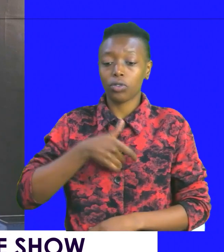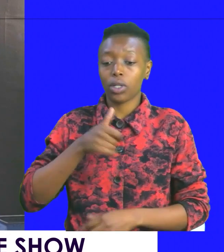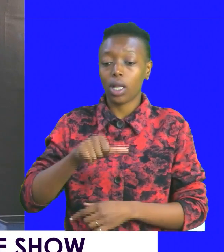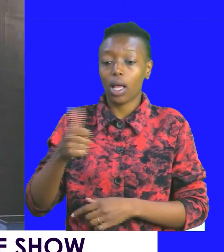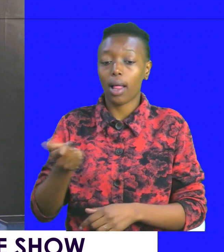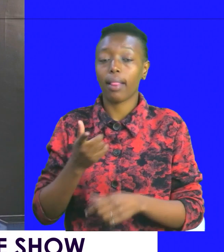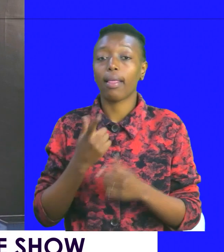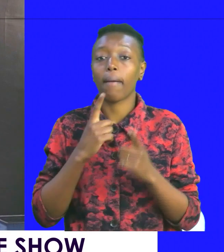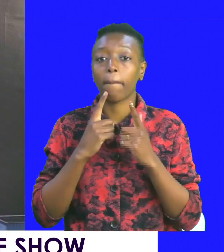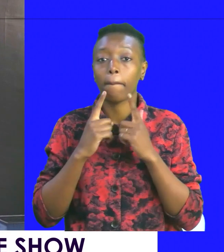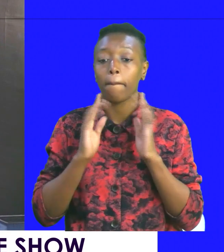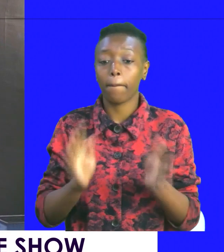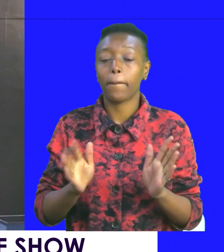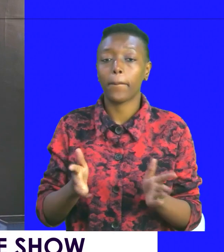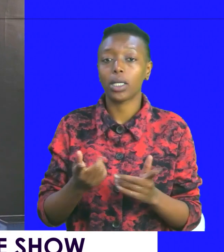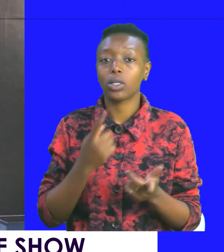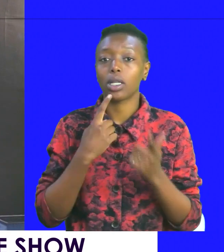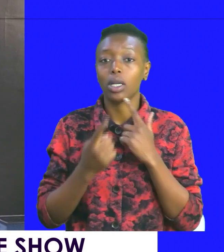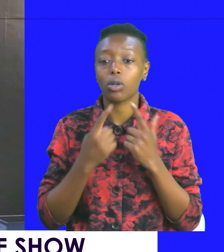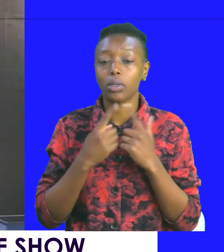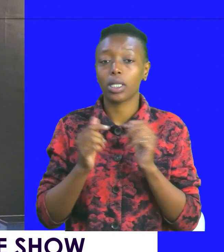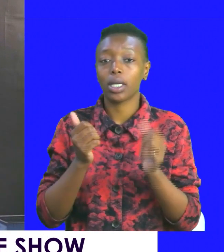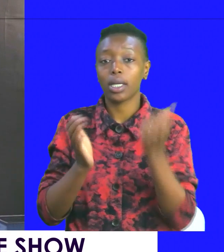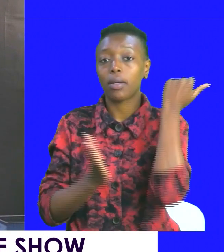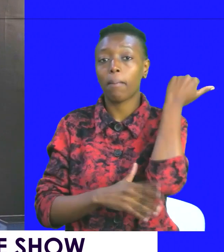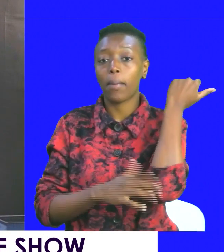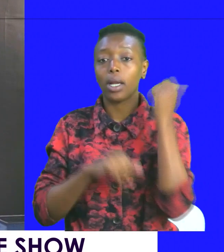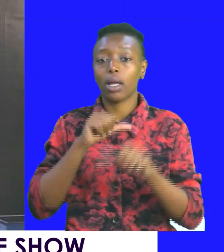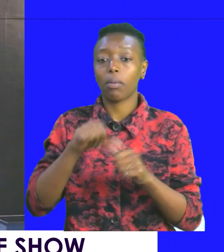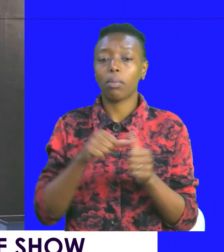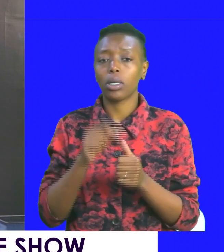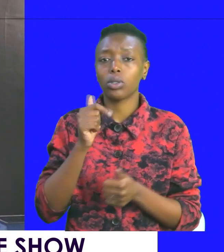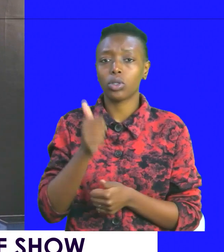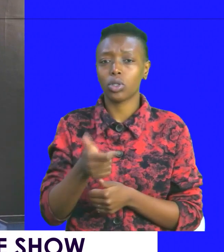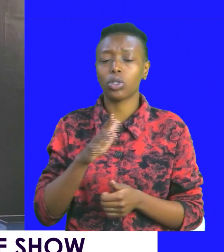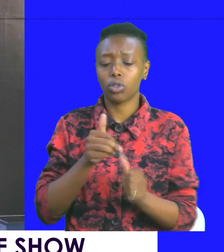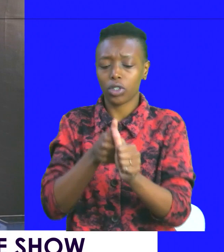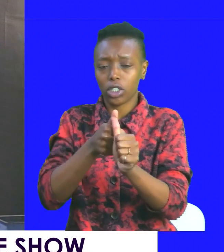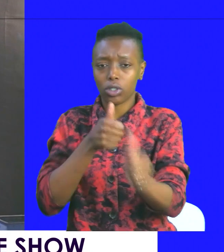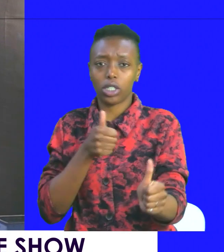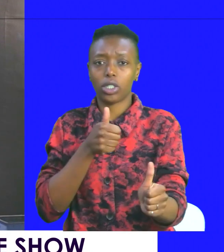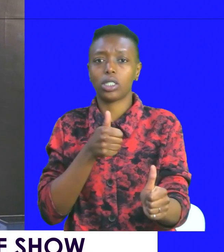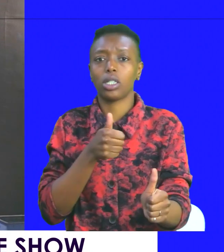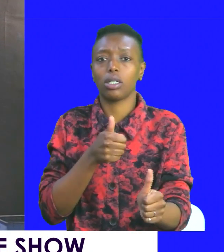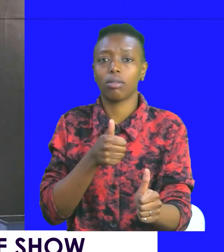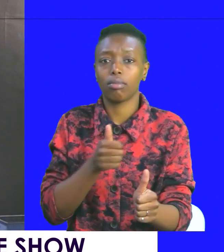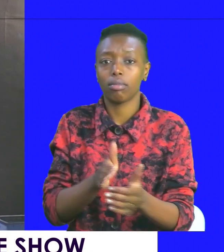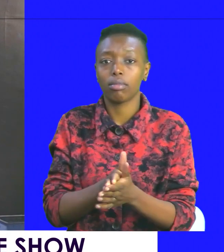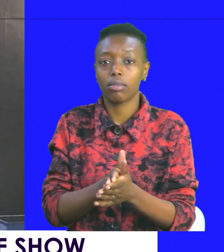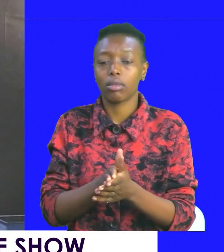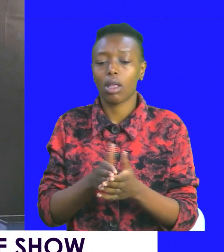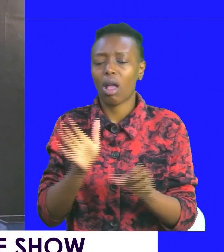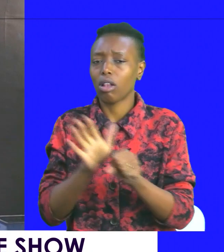a place of mistreatment so much? A place of being denied so much, being rejected